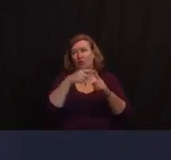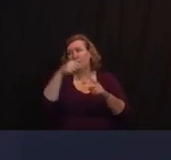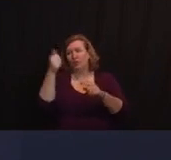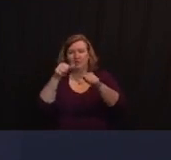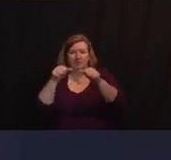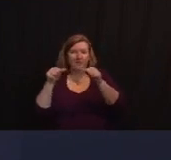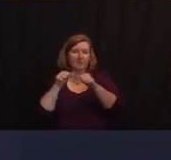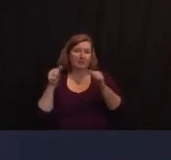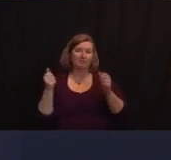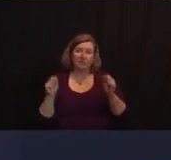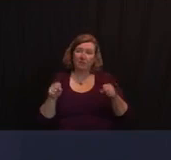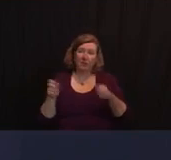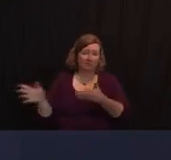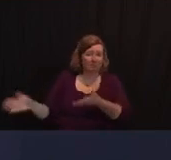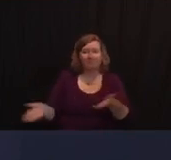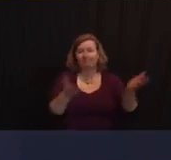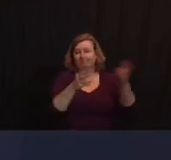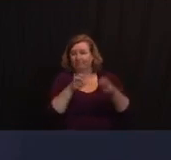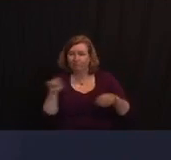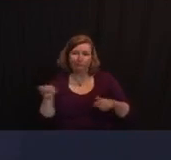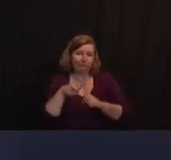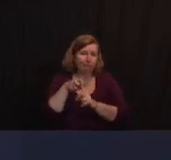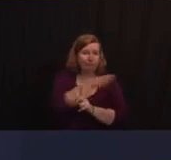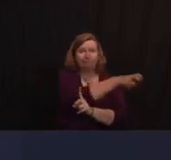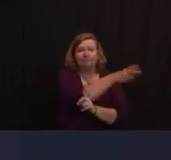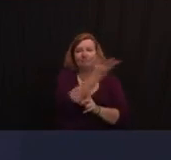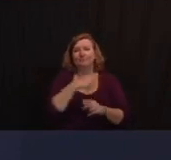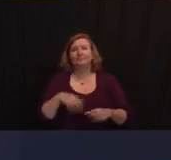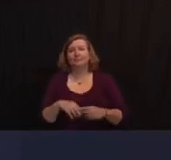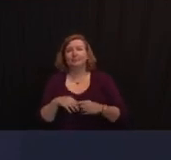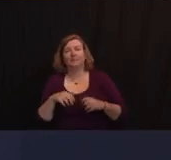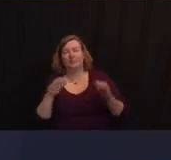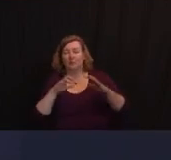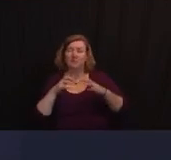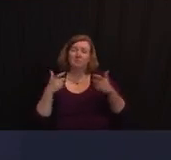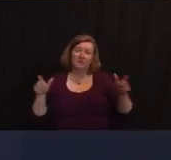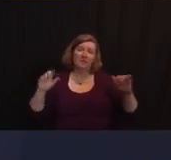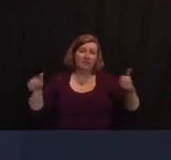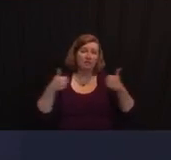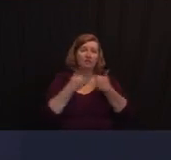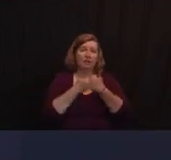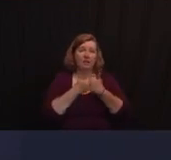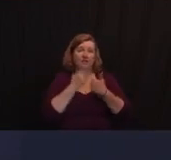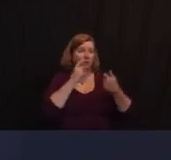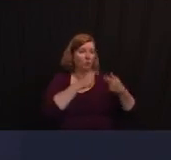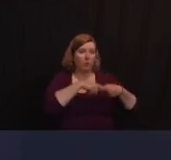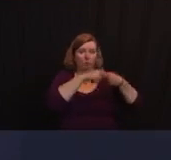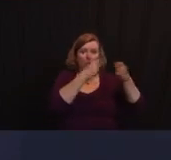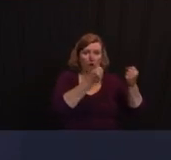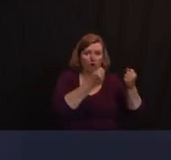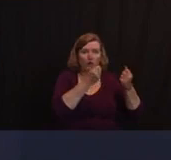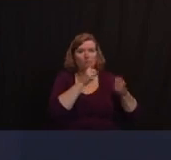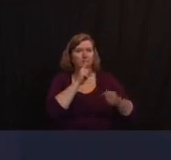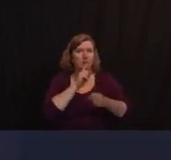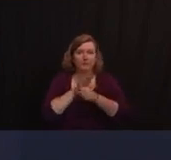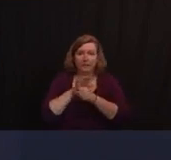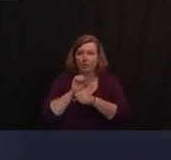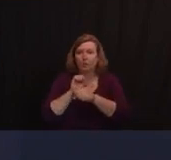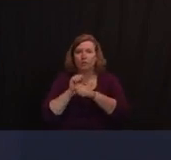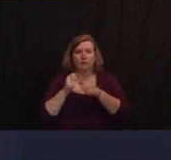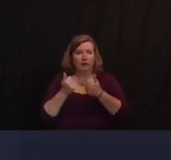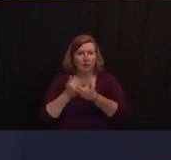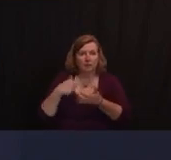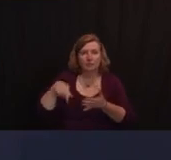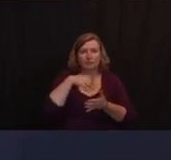possible. We recognize the challenges this pause creates, and we are committed to working alongside these partners